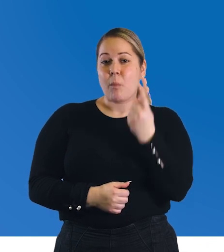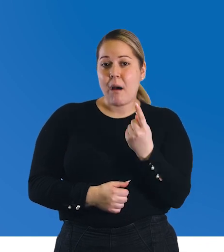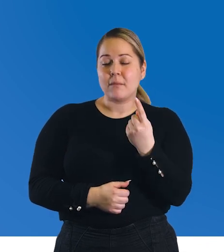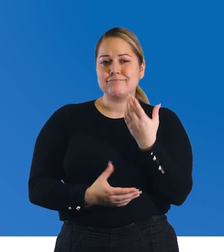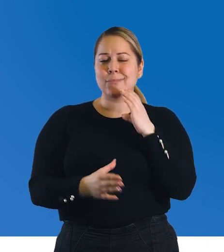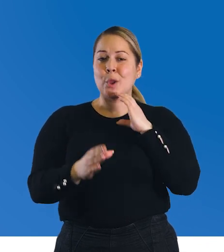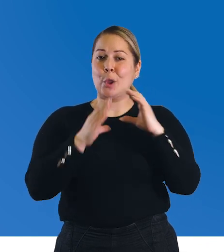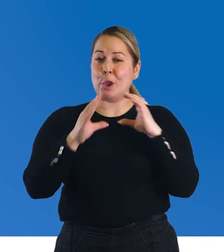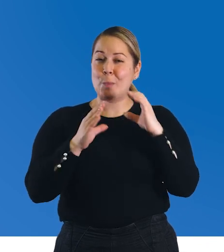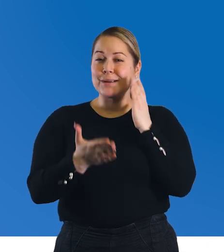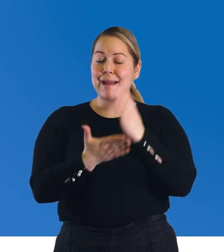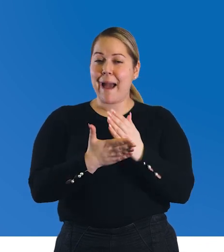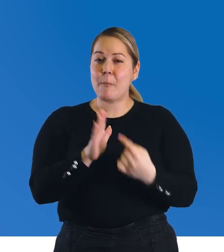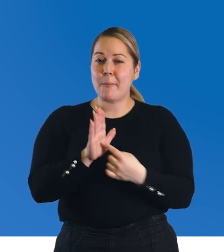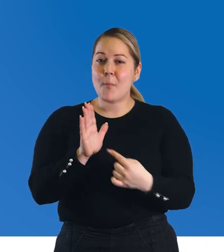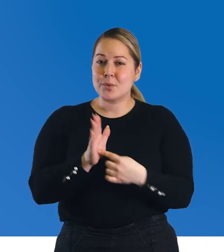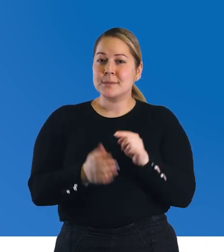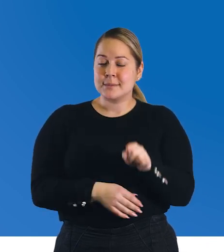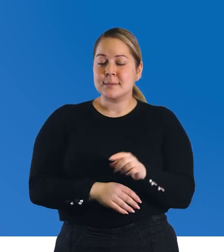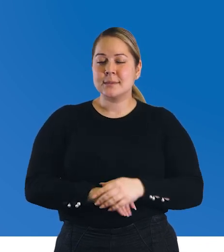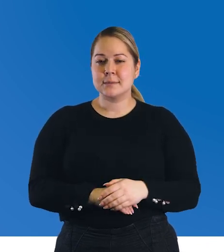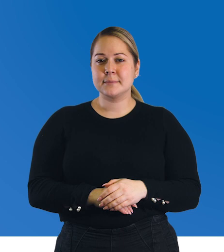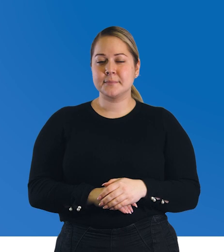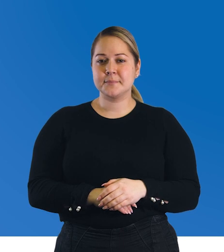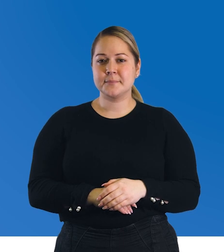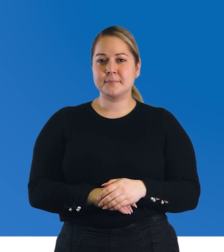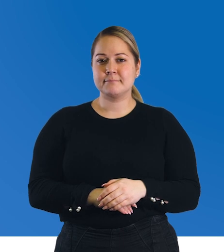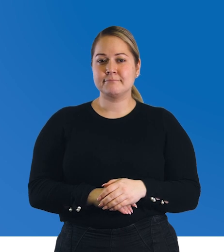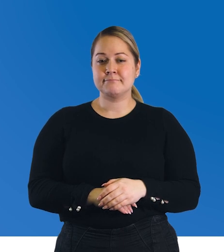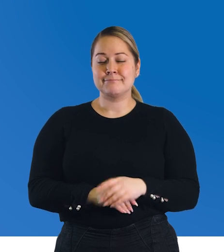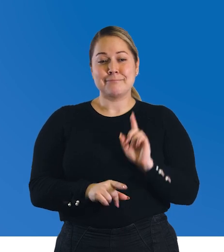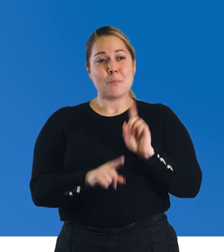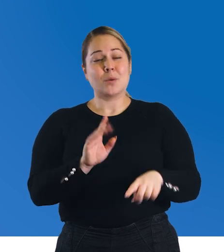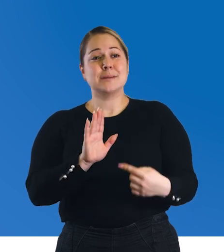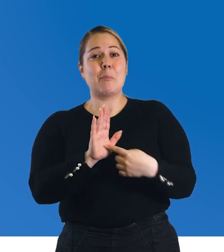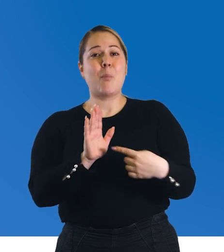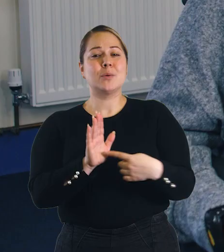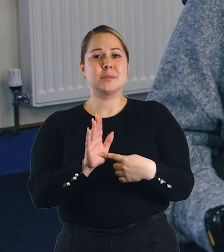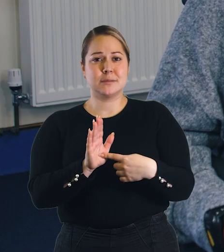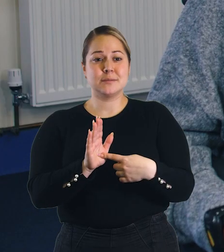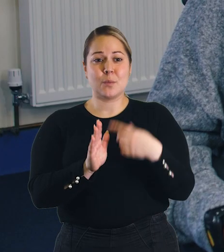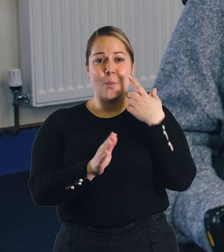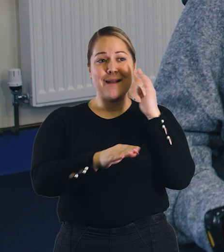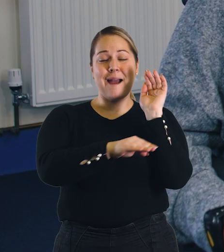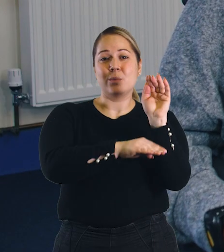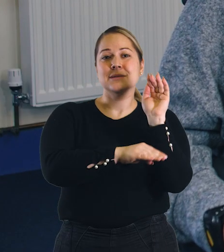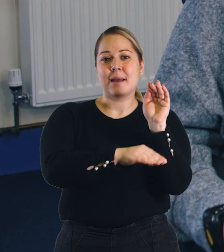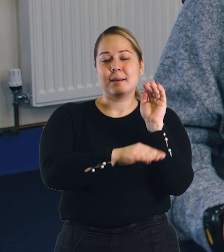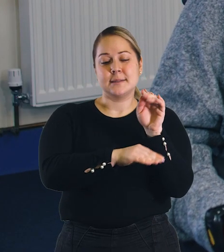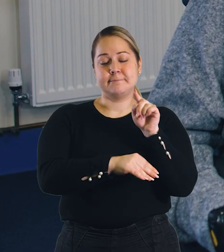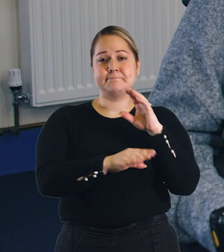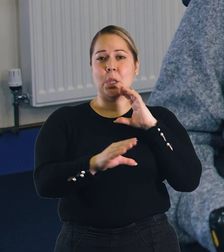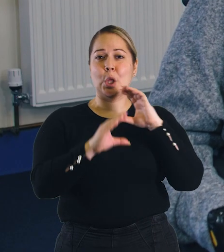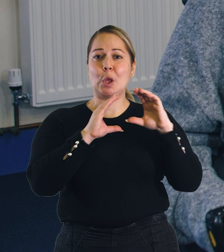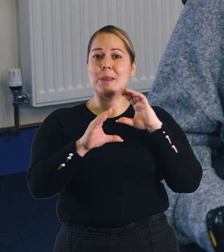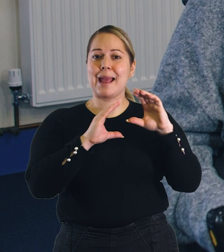Tip 1, communication is everything. The most important thing while you're out is